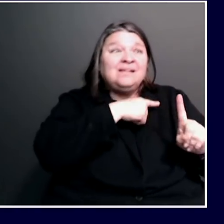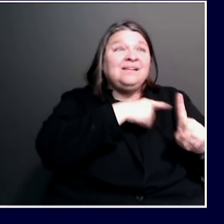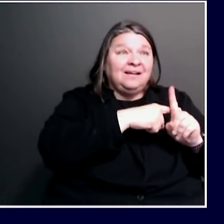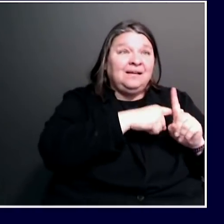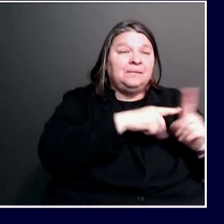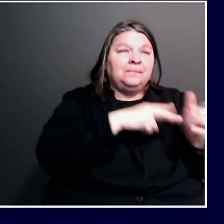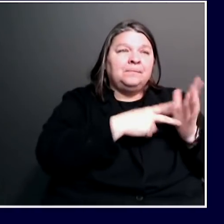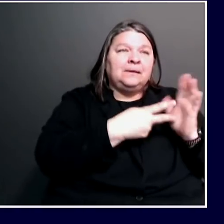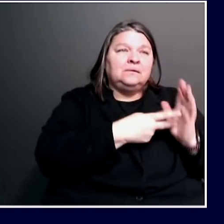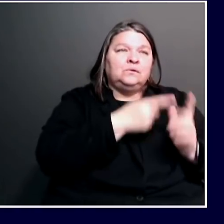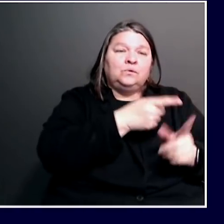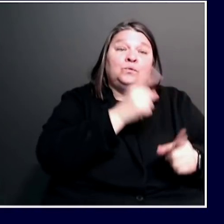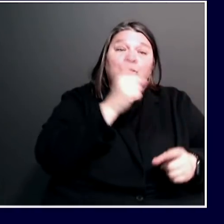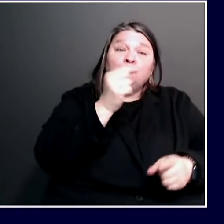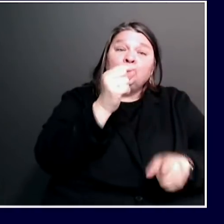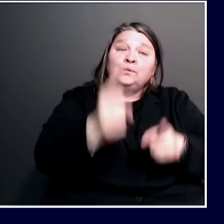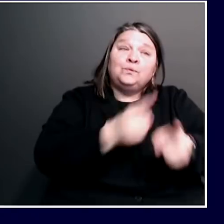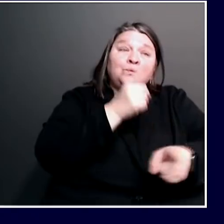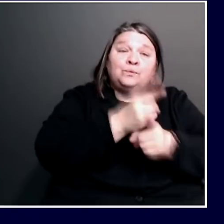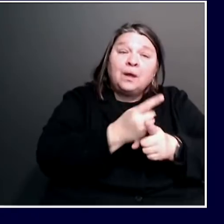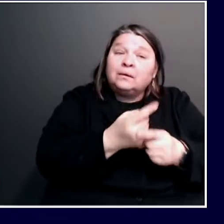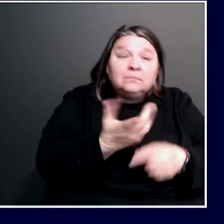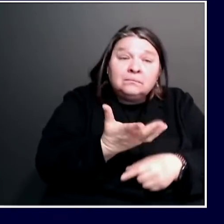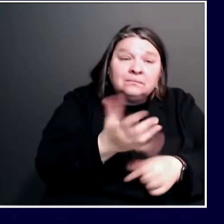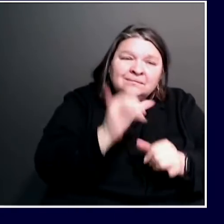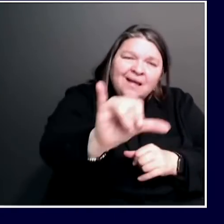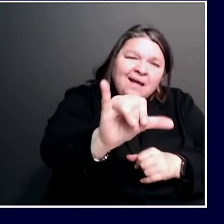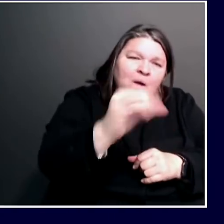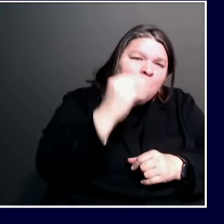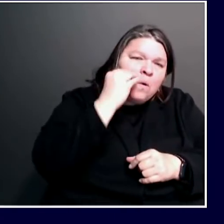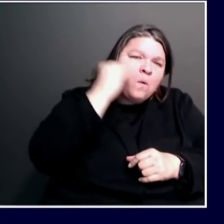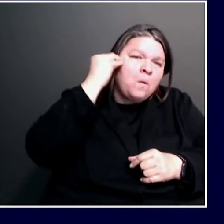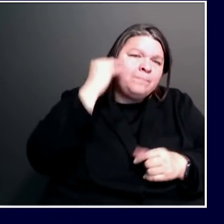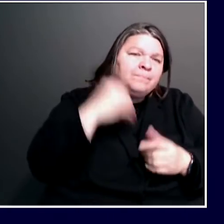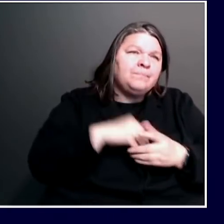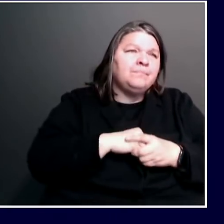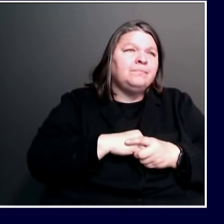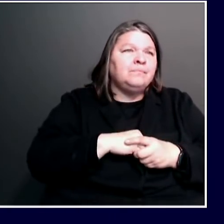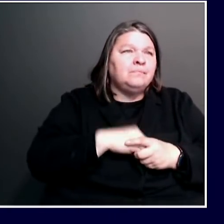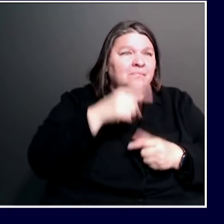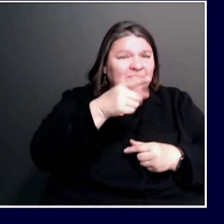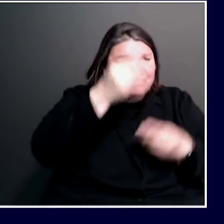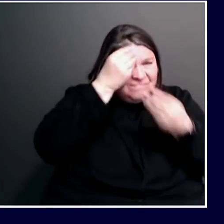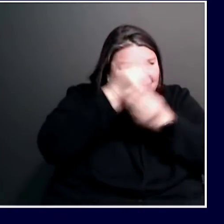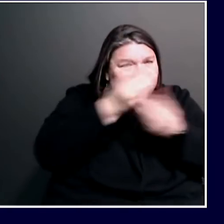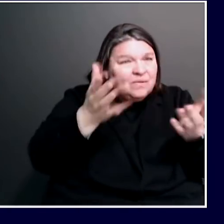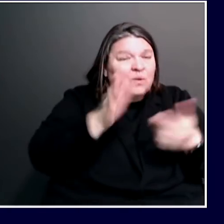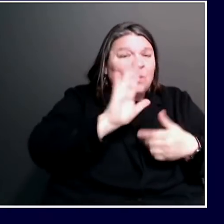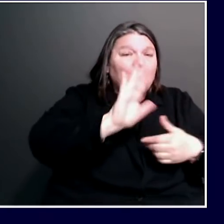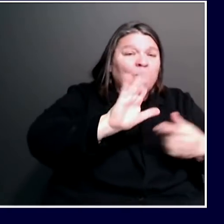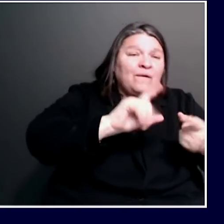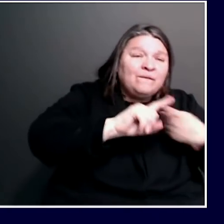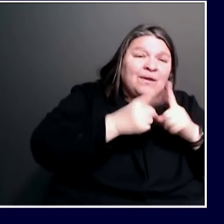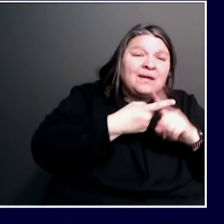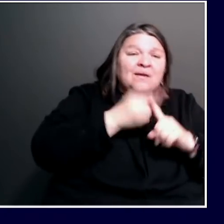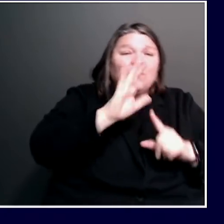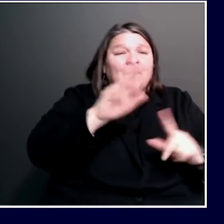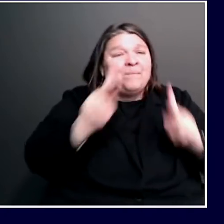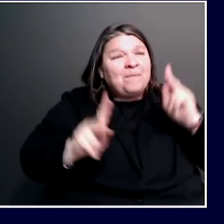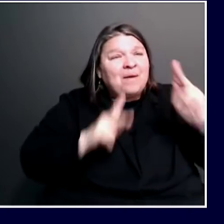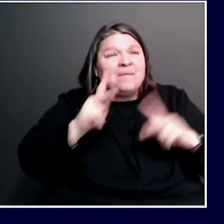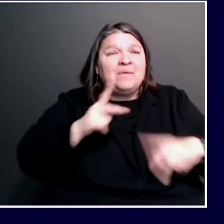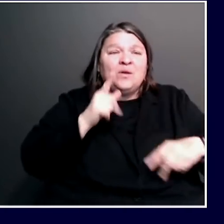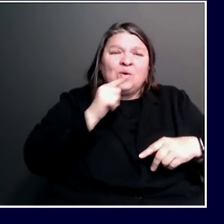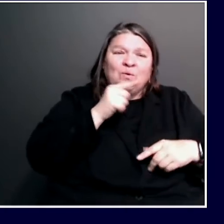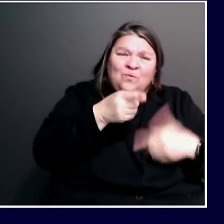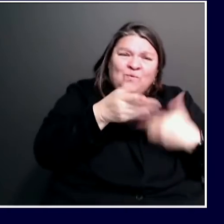First, stay home, but now make sure you are notifying your own close contacts. What do I mean